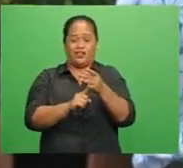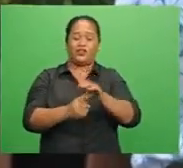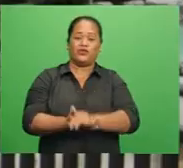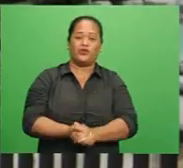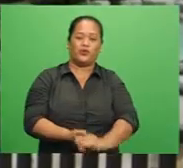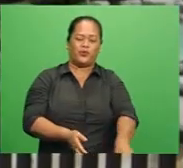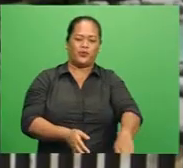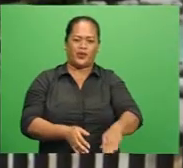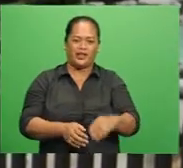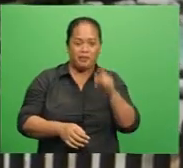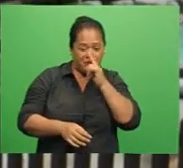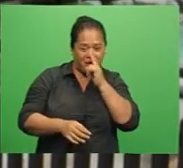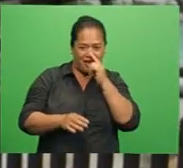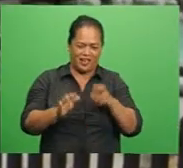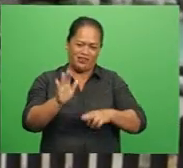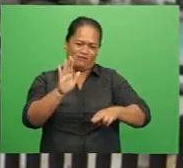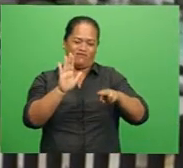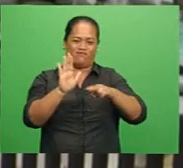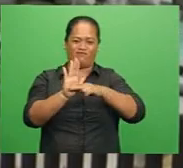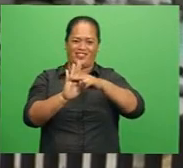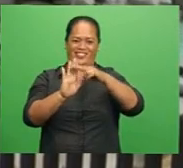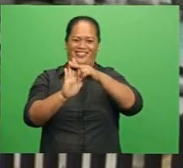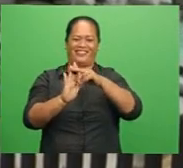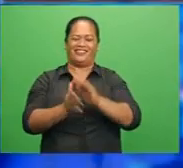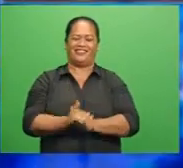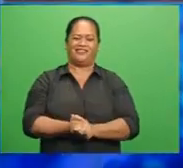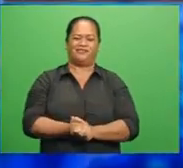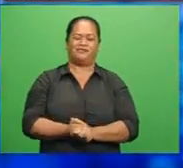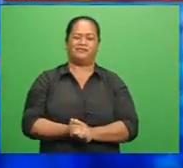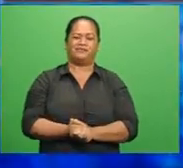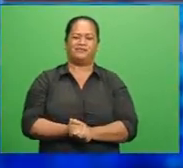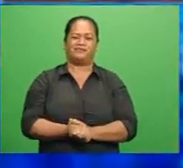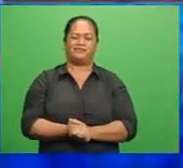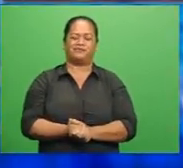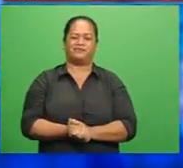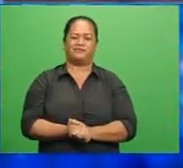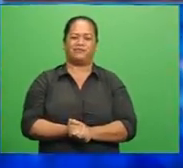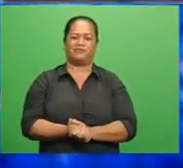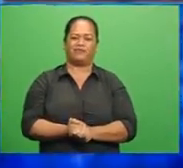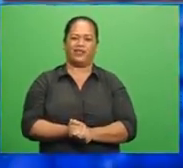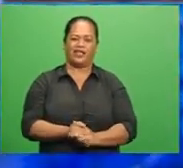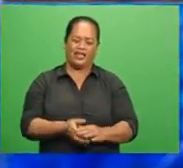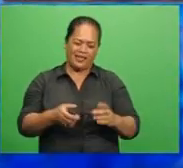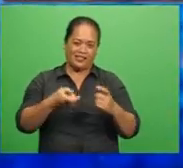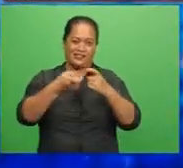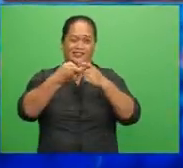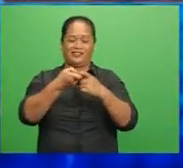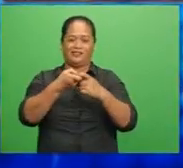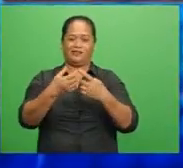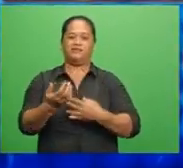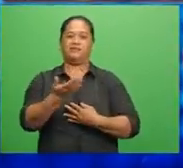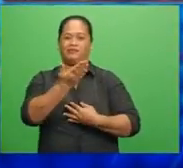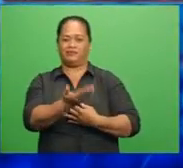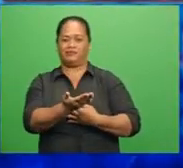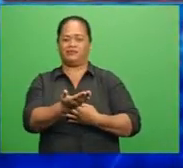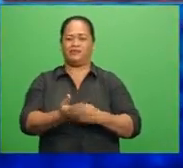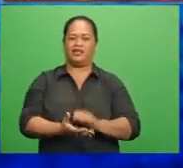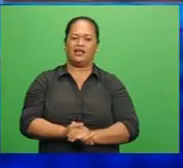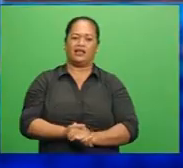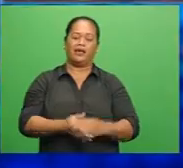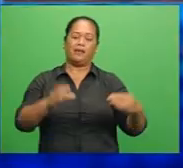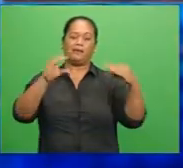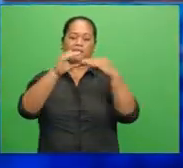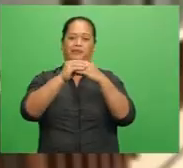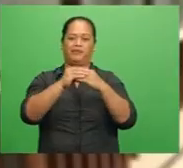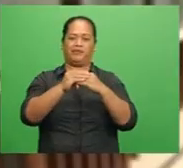their stay. Felipe Necaso, FBC News. We now join Sharon from HFC Bank with the latest from the